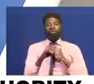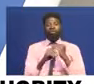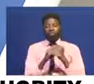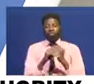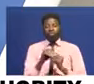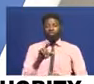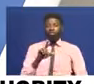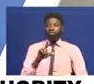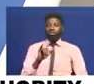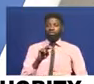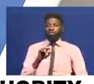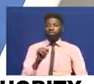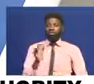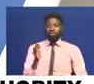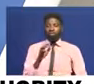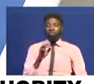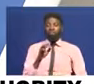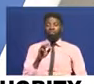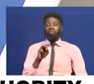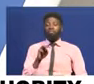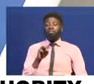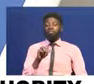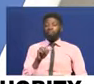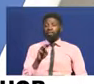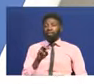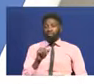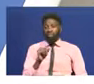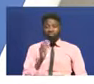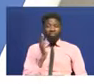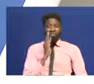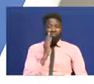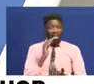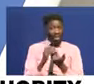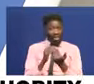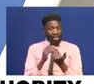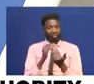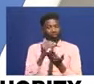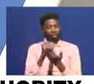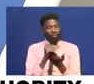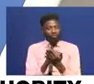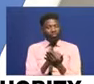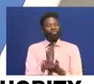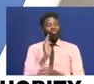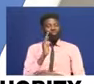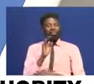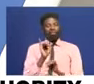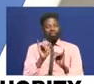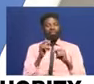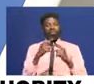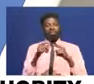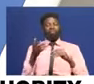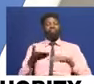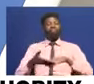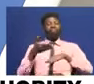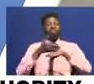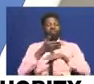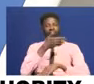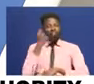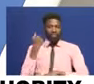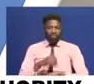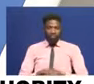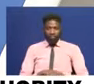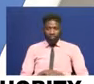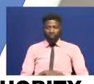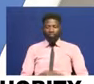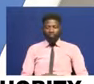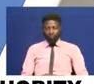be maintained. It's just going to be made better. The providers, on the other hand, are also going to get compensated to a higher extent than they are under the current program. So that's why I'm calling